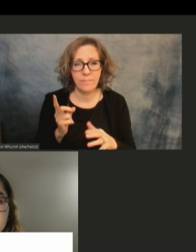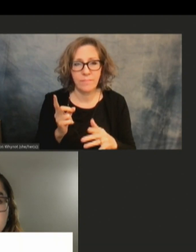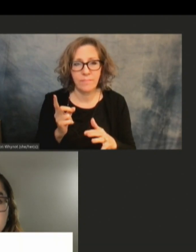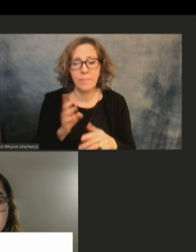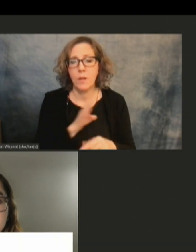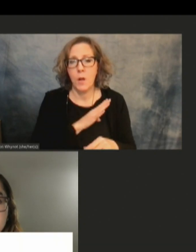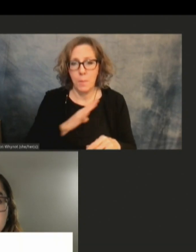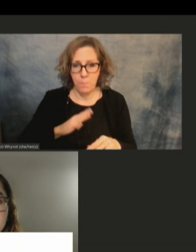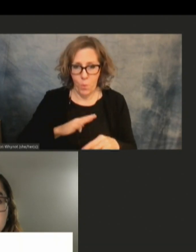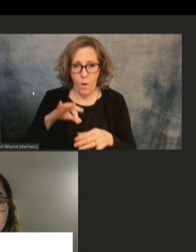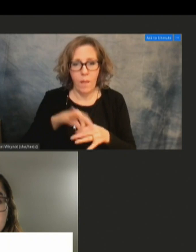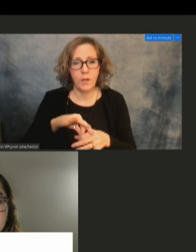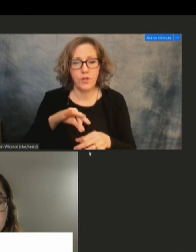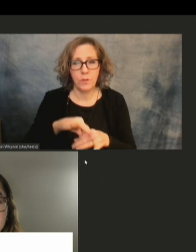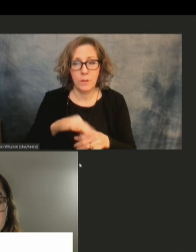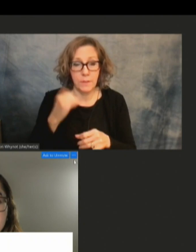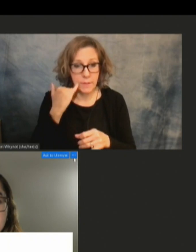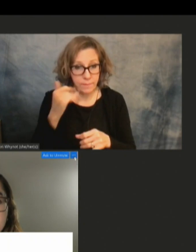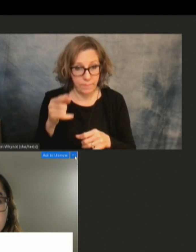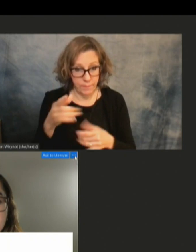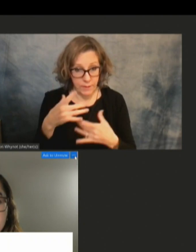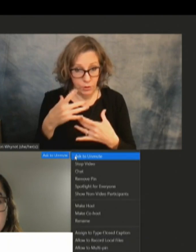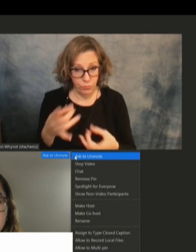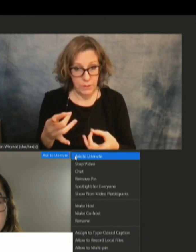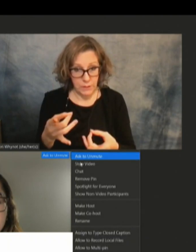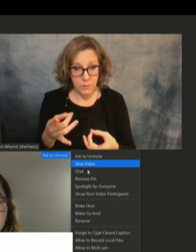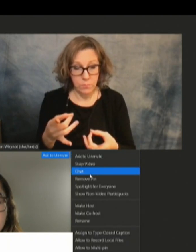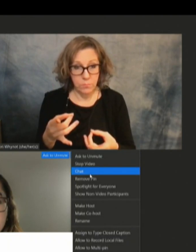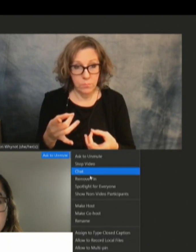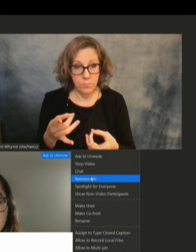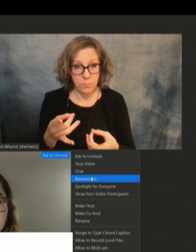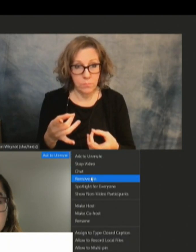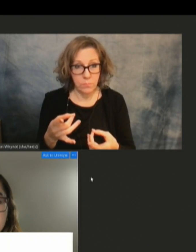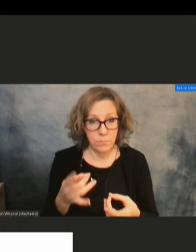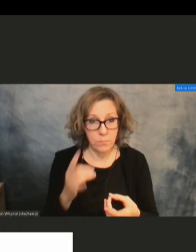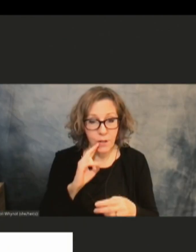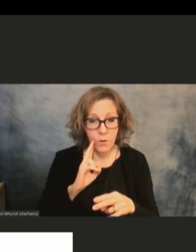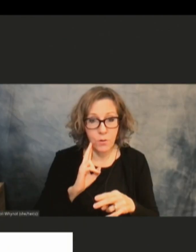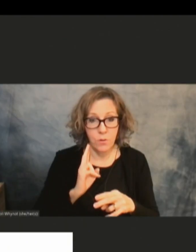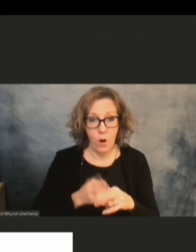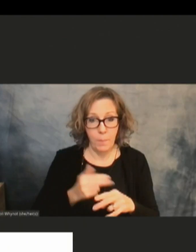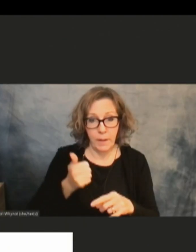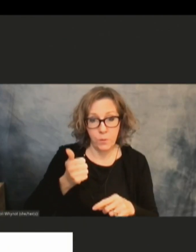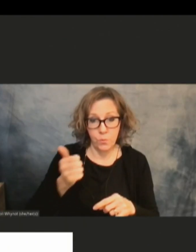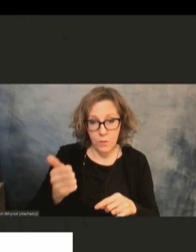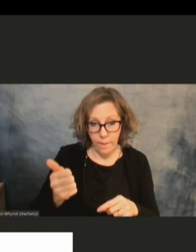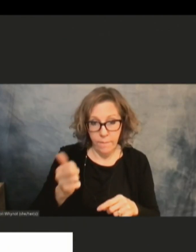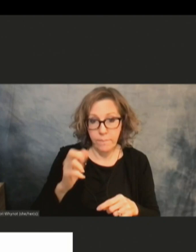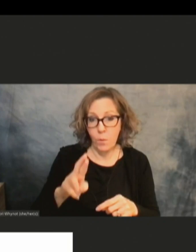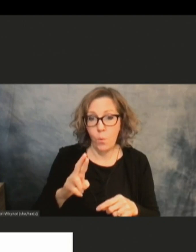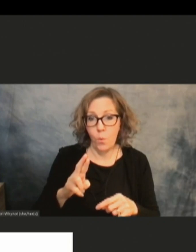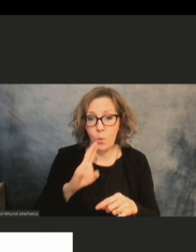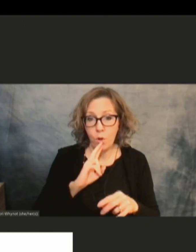board elections. If you're interested in nominating yourself or someone else,